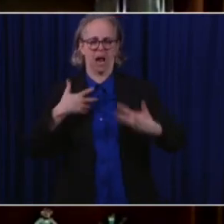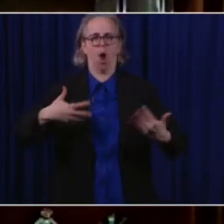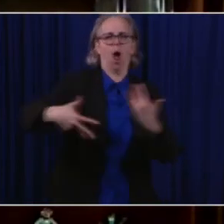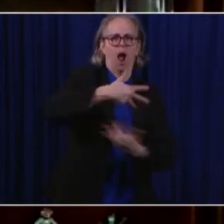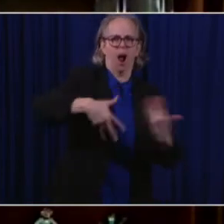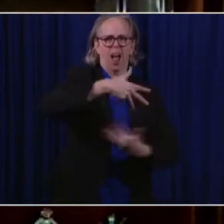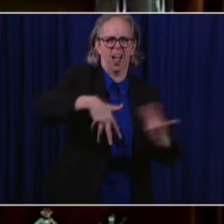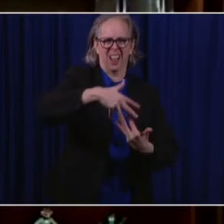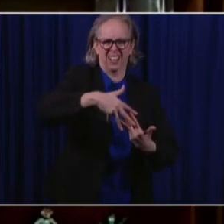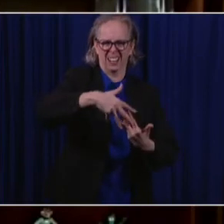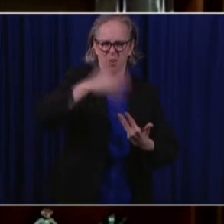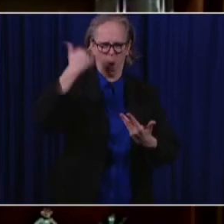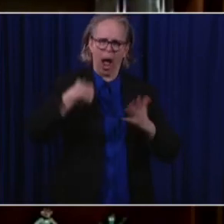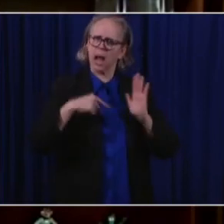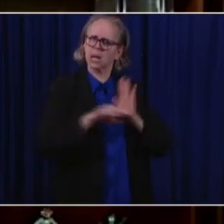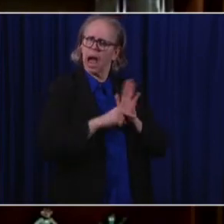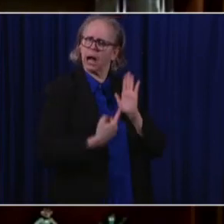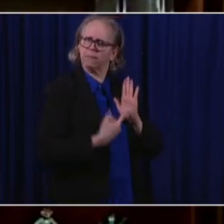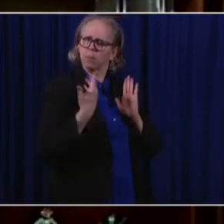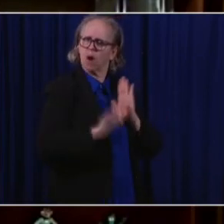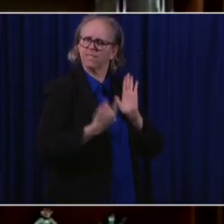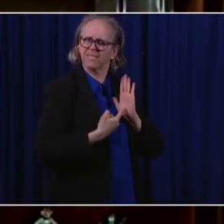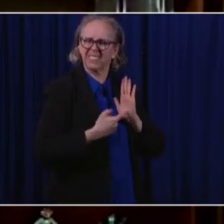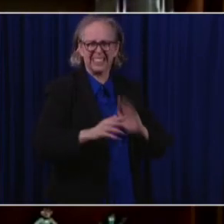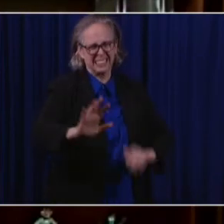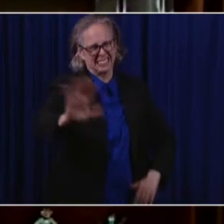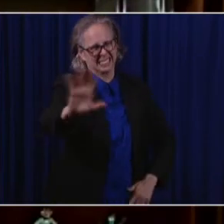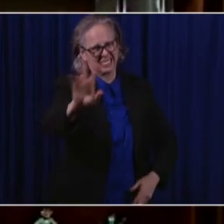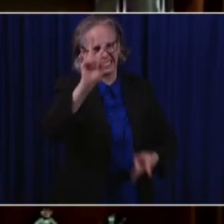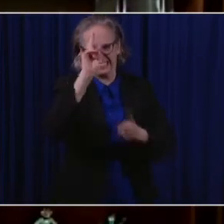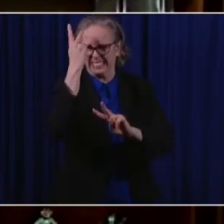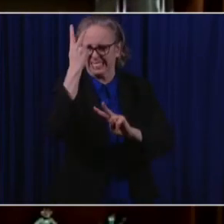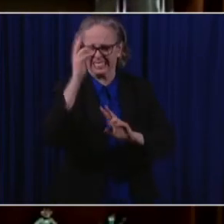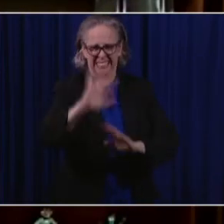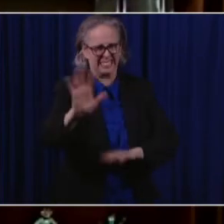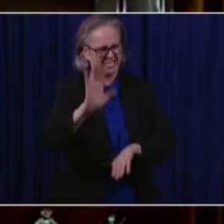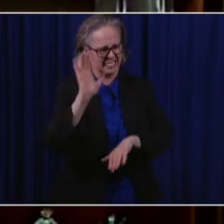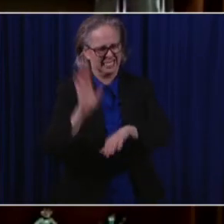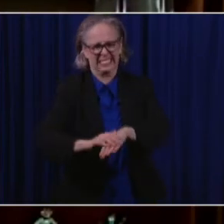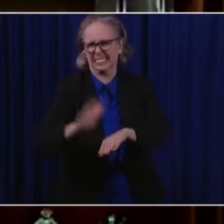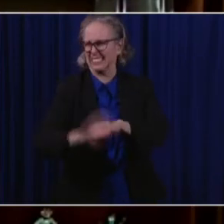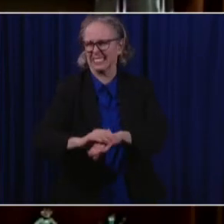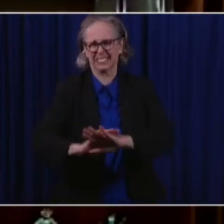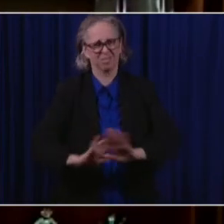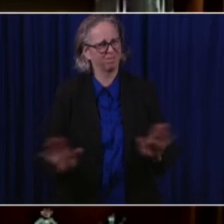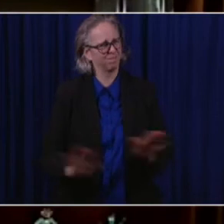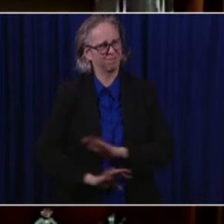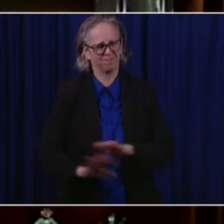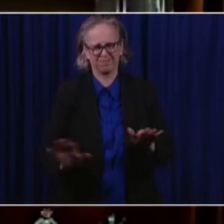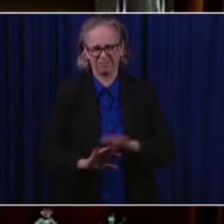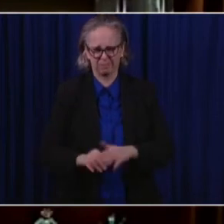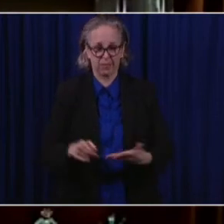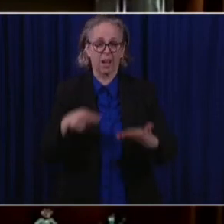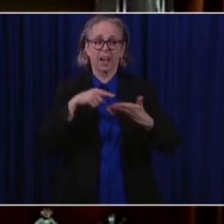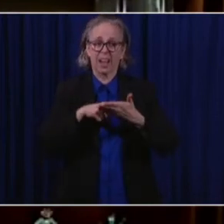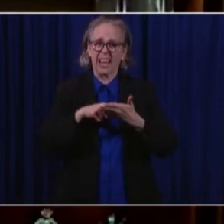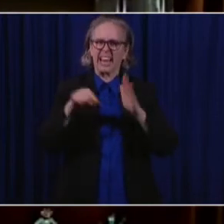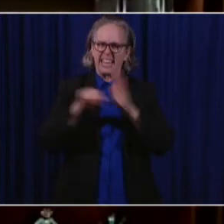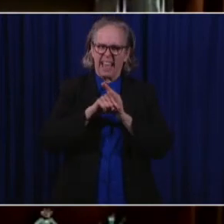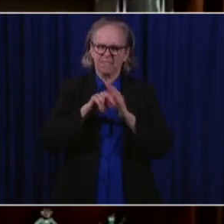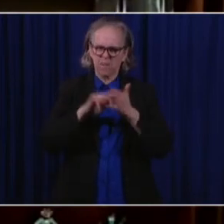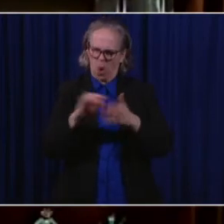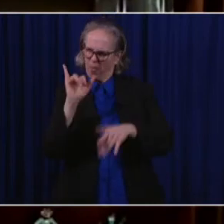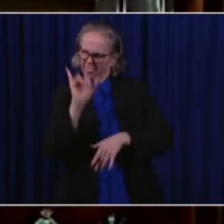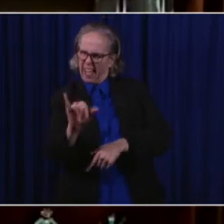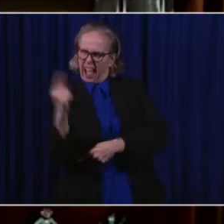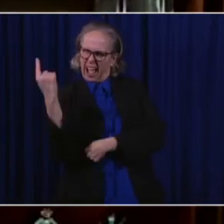I can somehow abandon the practices we know that work. It has some information, albeit limited, and it's very time sensitive. There's